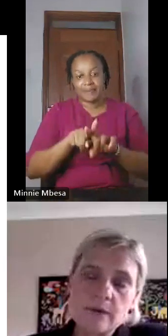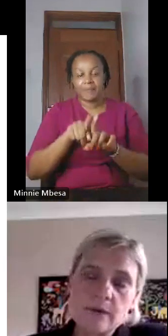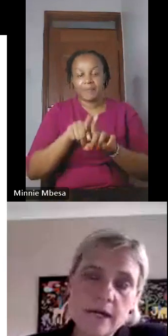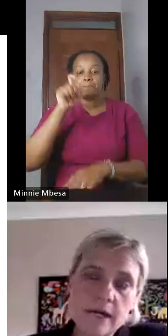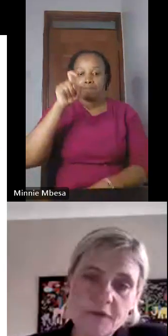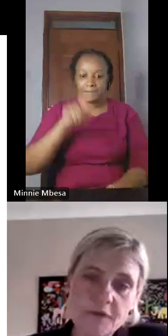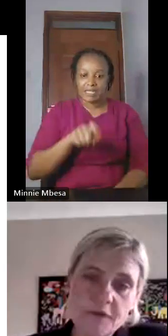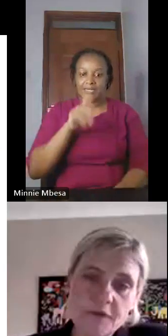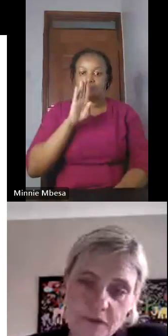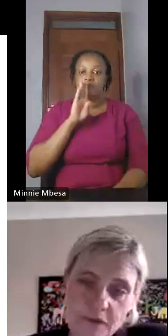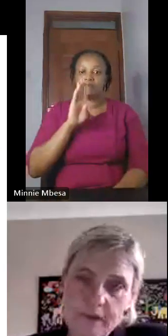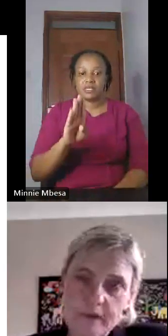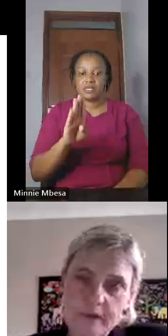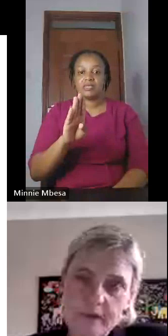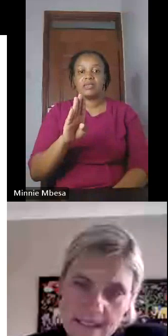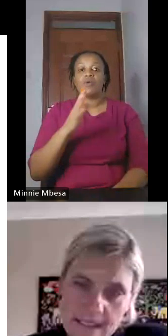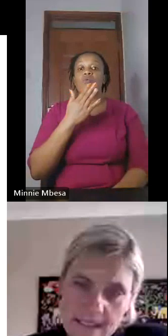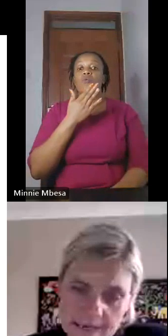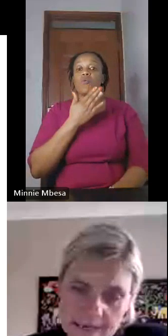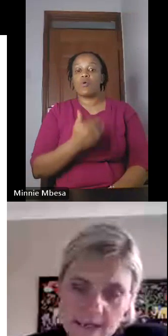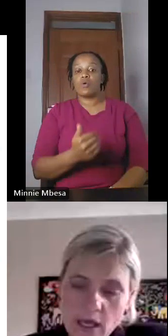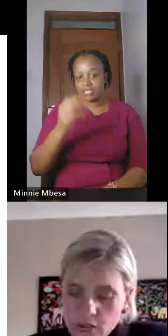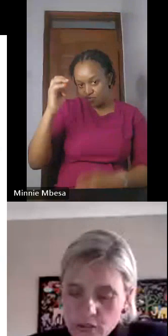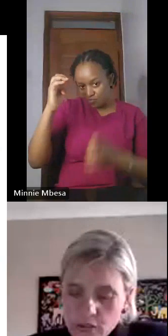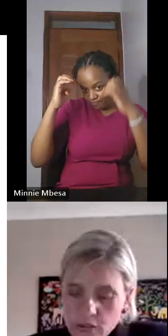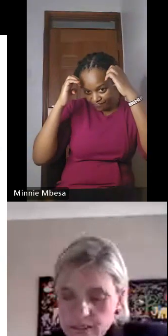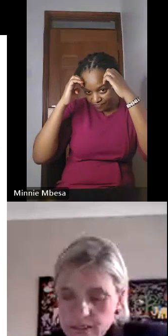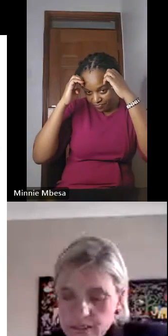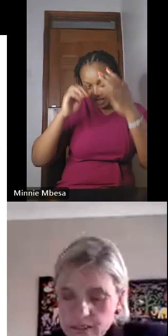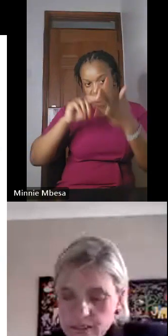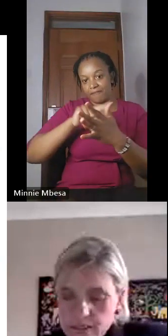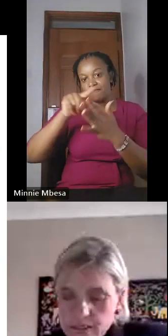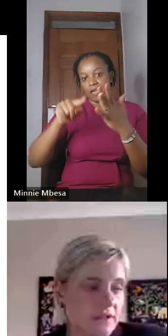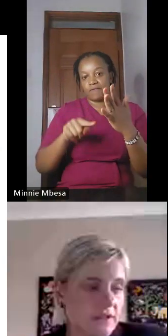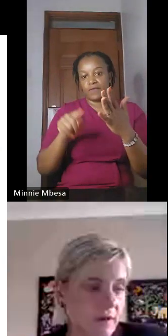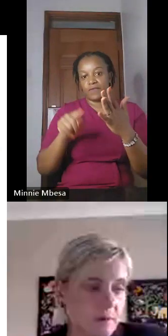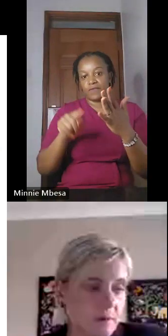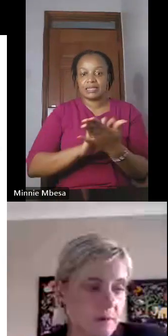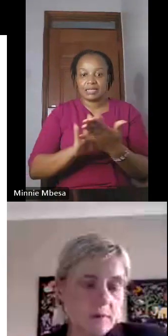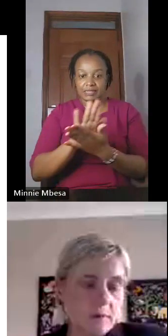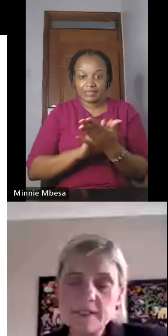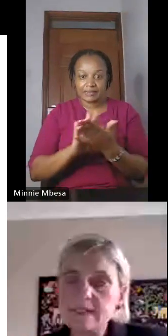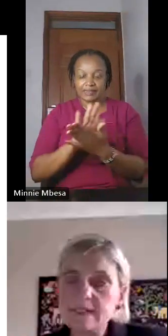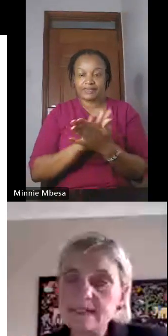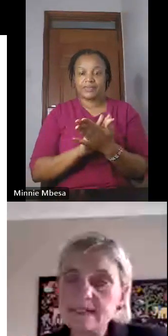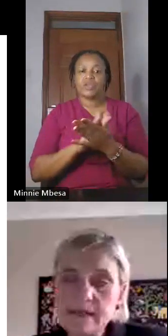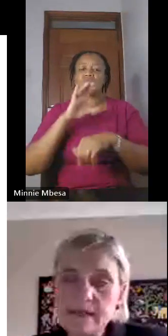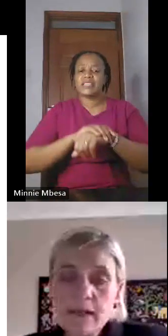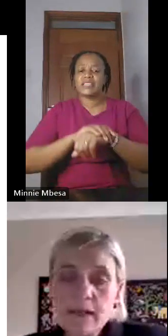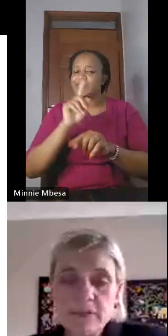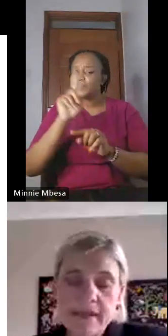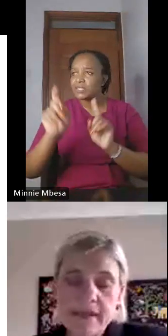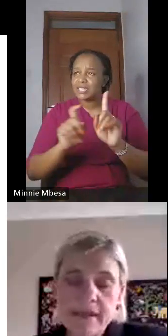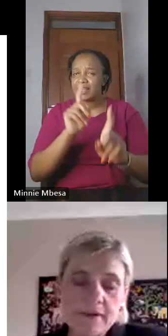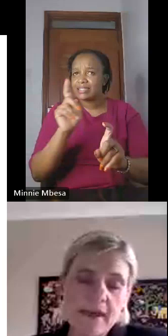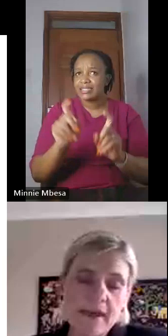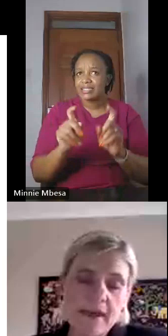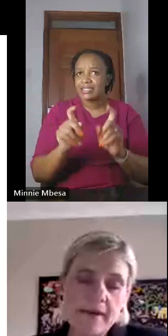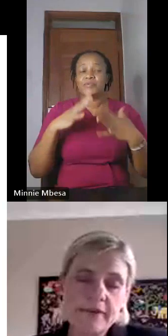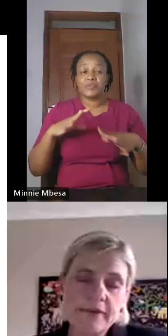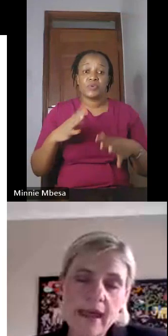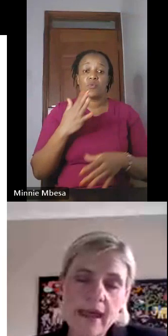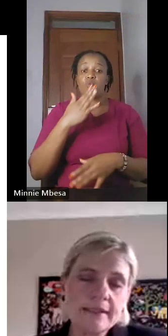study in one of those 5 sectors. So we get a lot of questions around people wanting, say, they